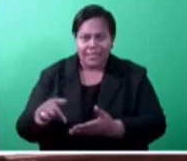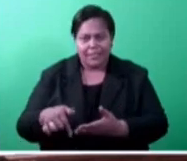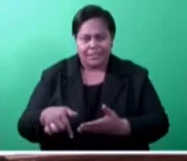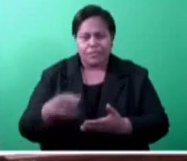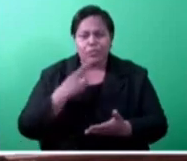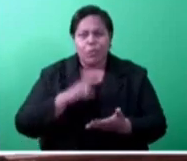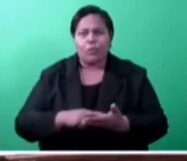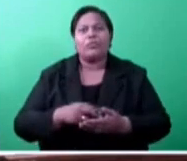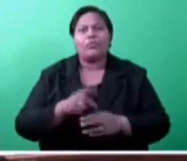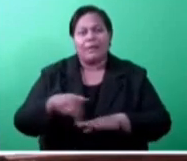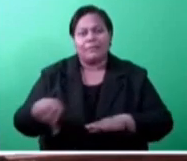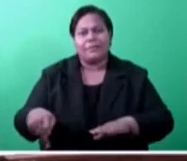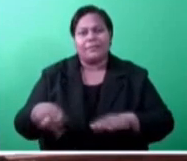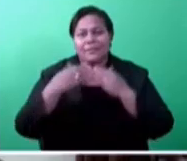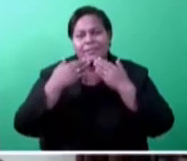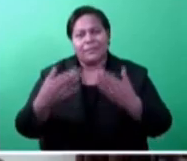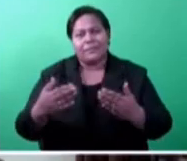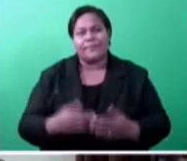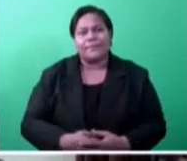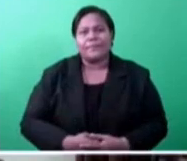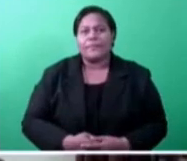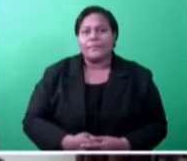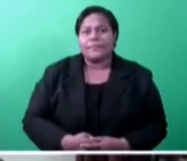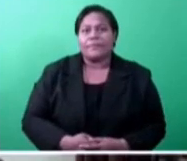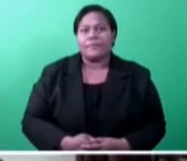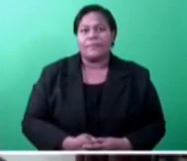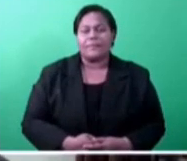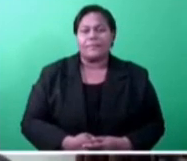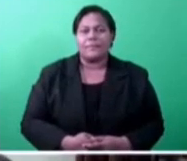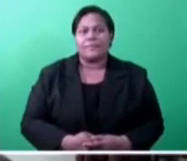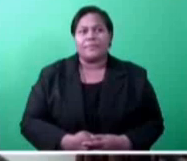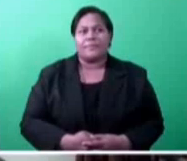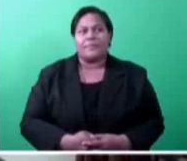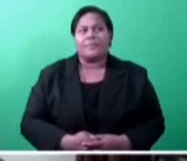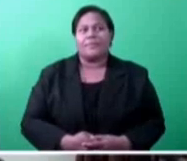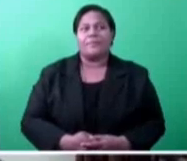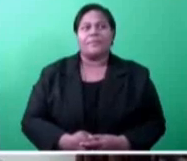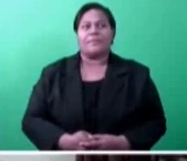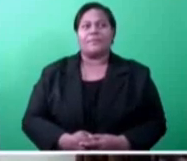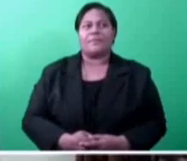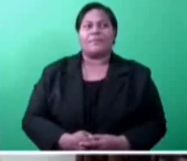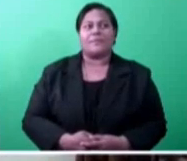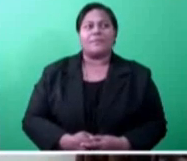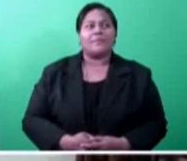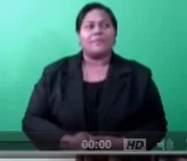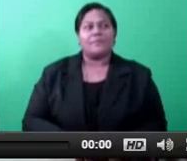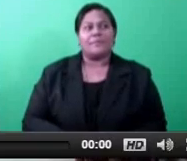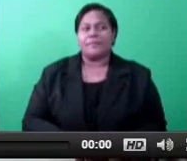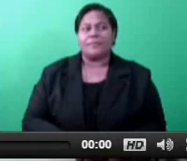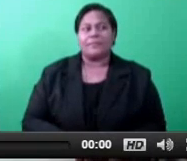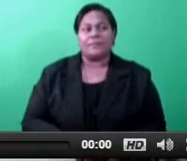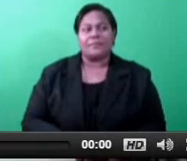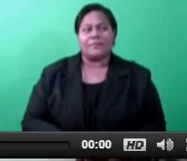Parliament. Thank you. Thank you. Please hand the report to the Secretary General.